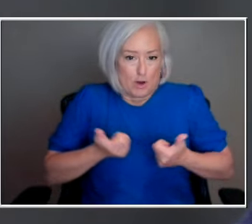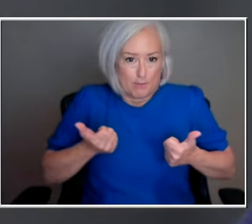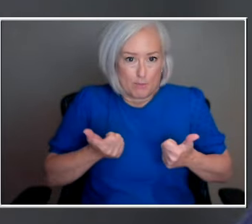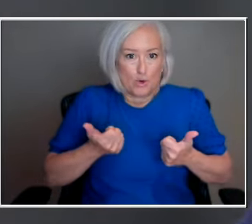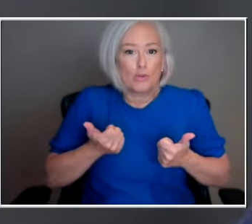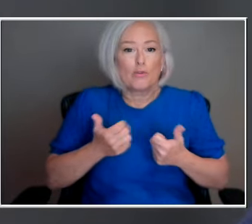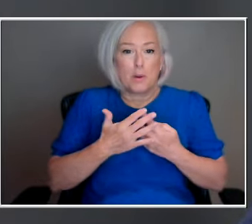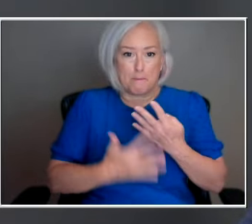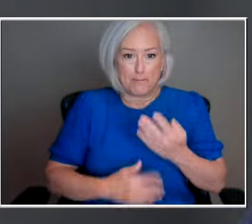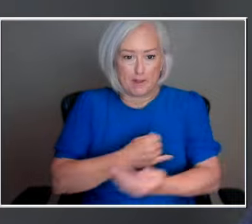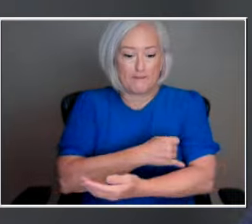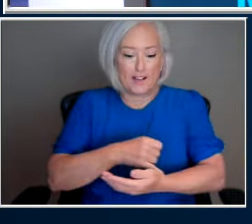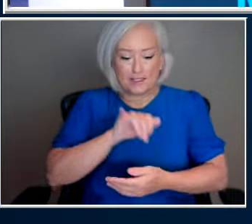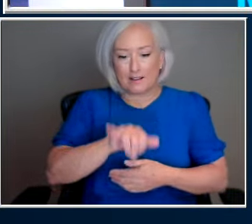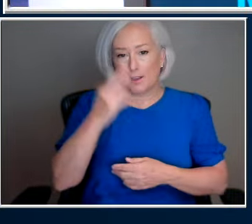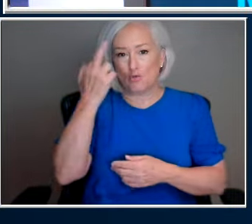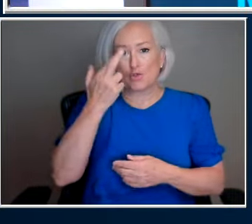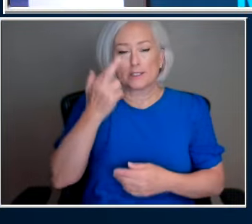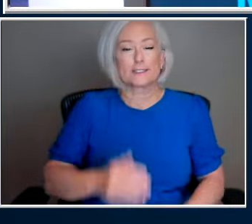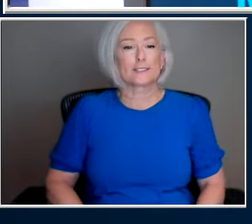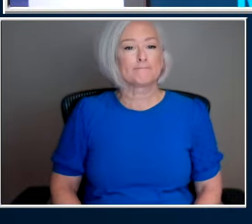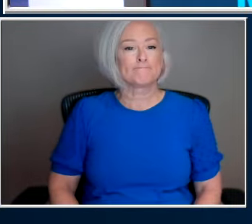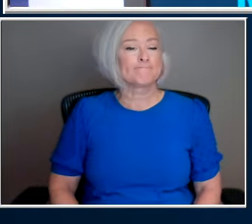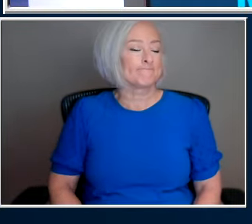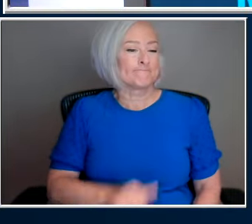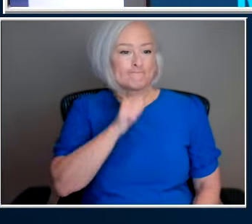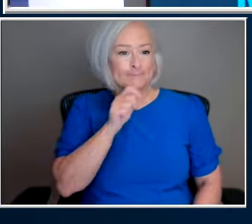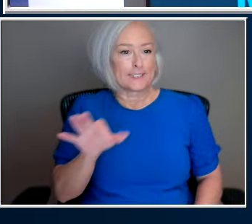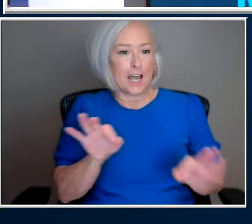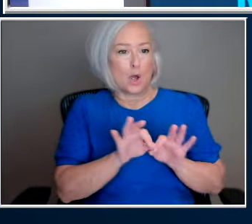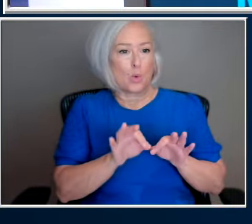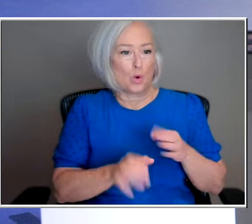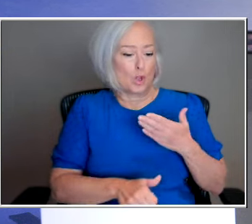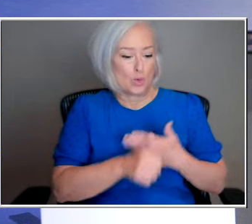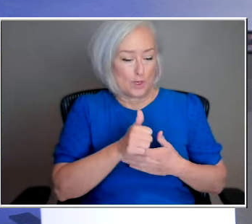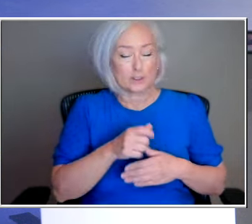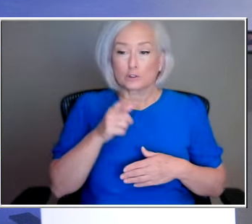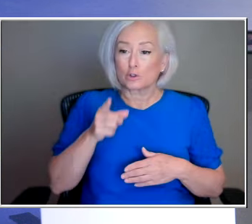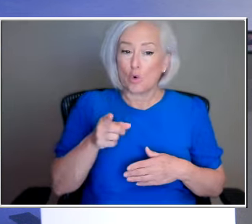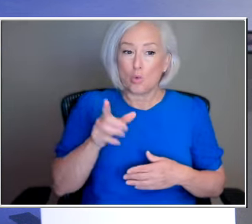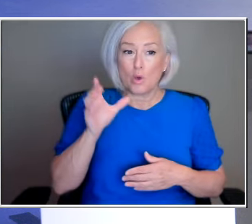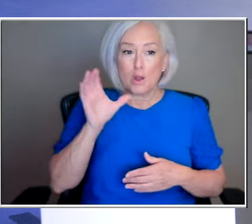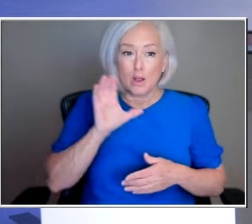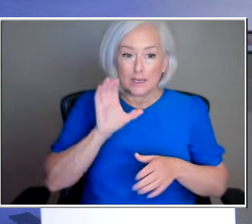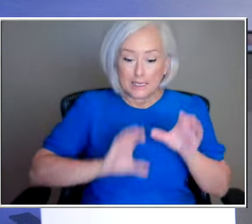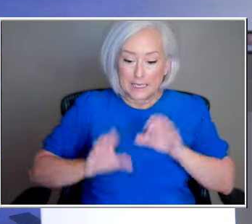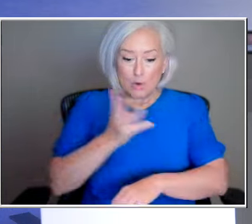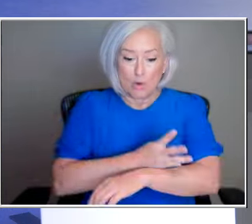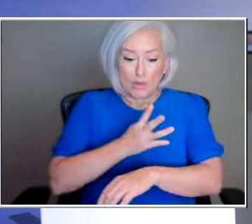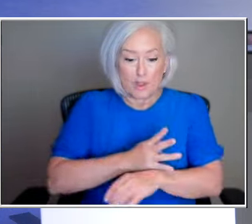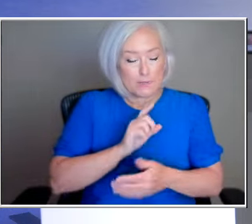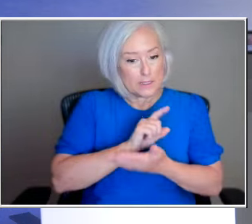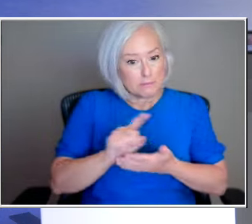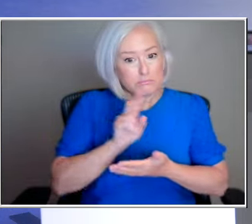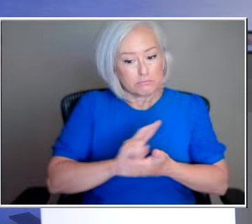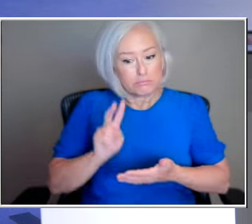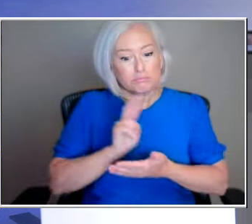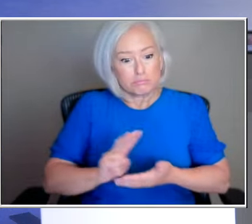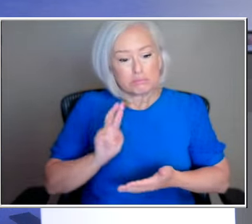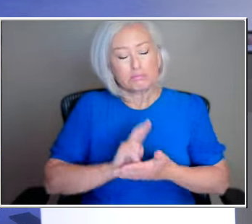reason. Not worth the risk for sure. So Ken, you went through weeks and weeks of chemotherapy. We know some chemo regimens are harder than others. How did you